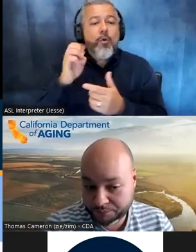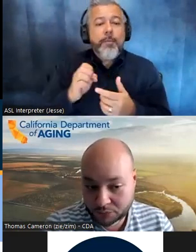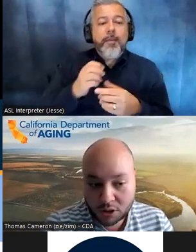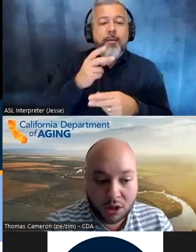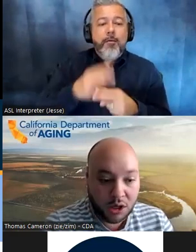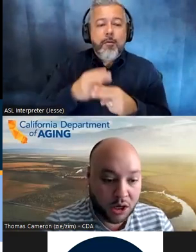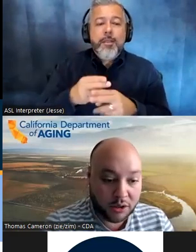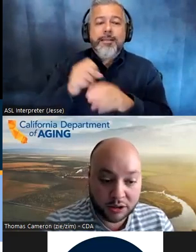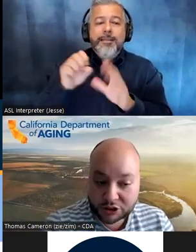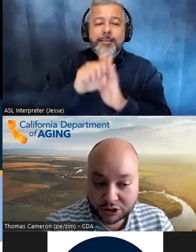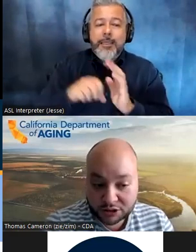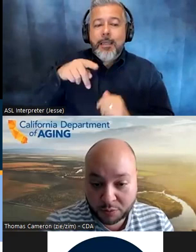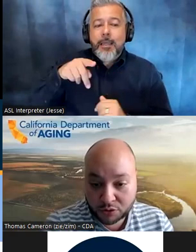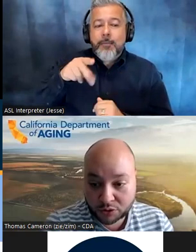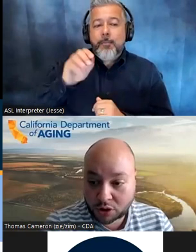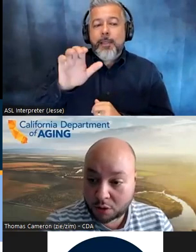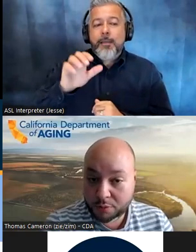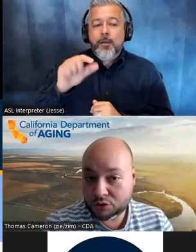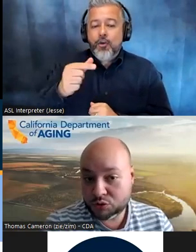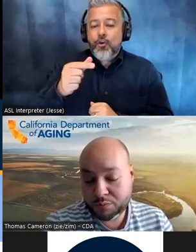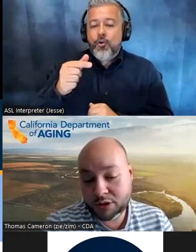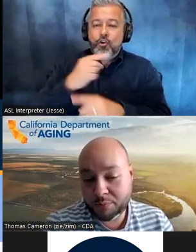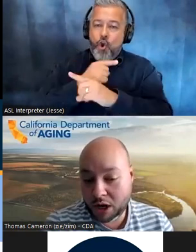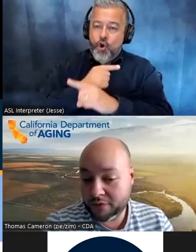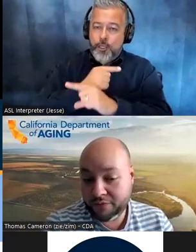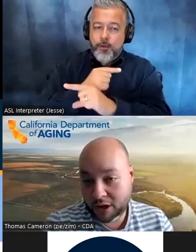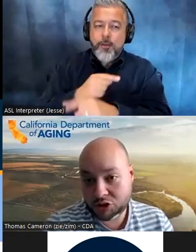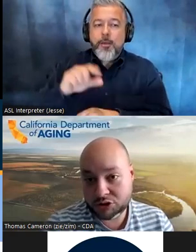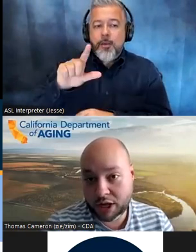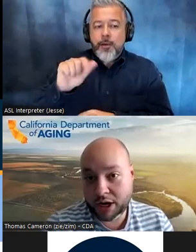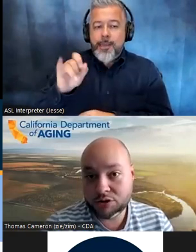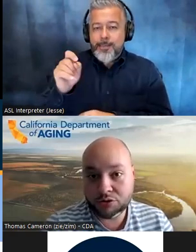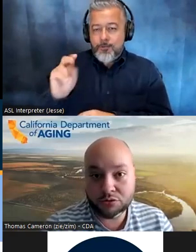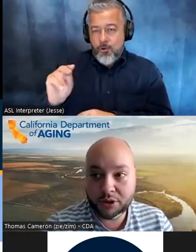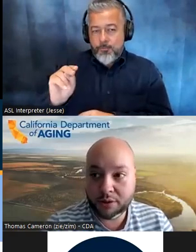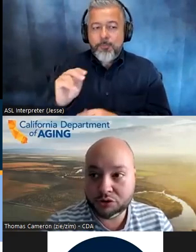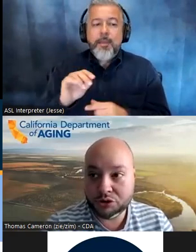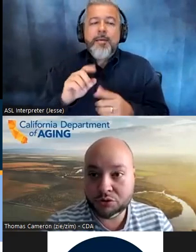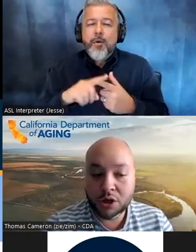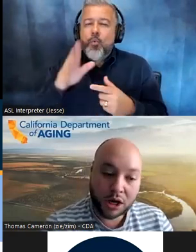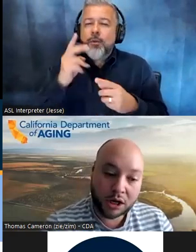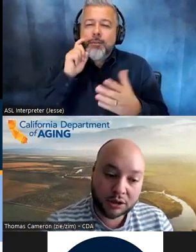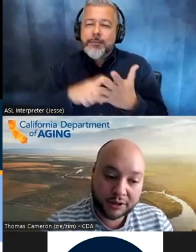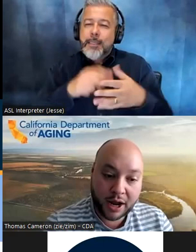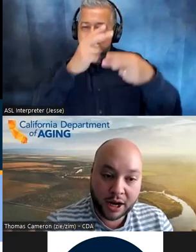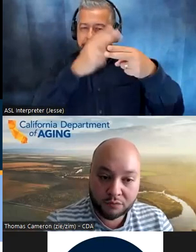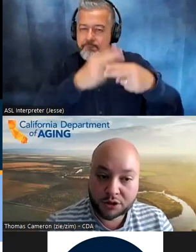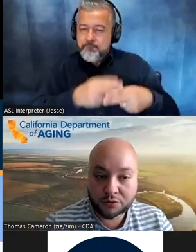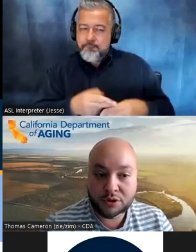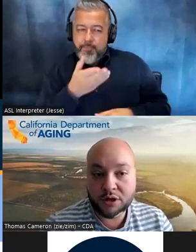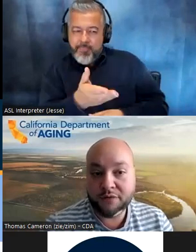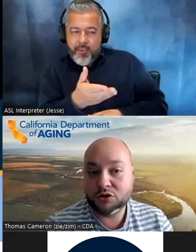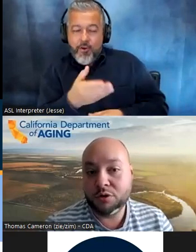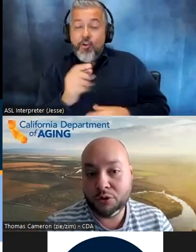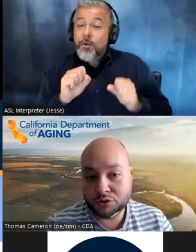liaison. A link to this proposal and all proposals will be at the bottom of each slide. So you'll be able to click that and read